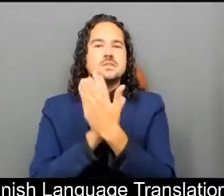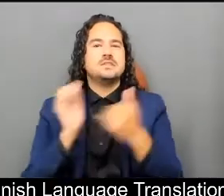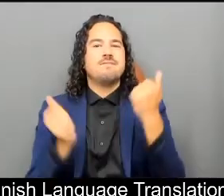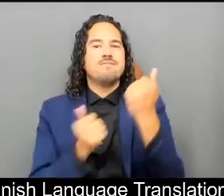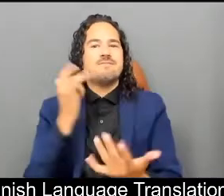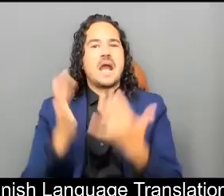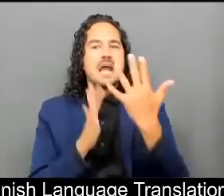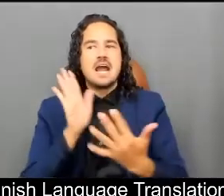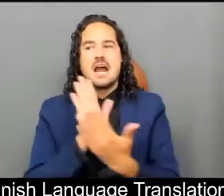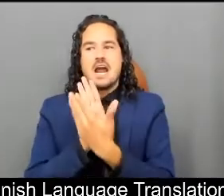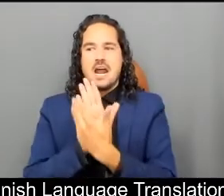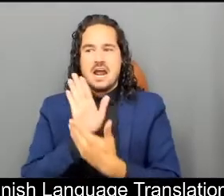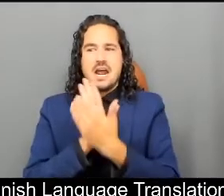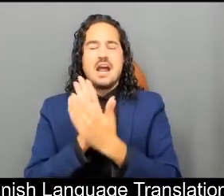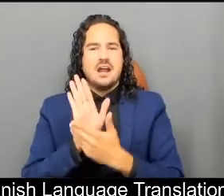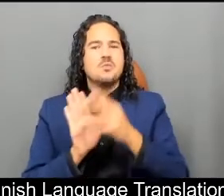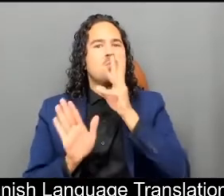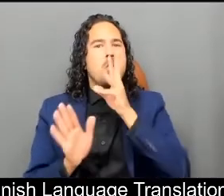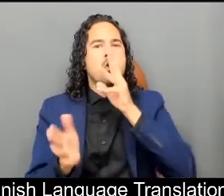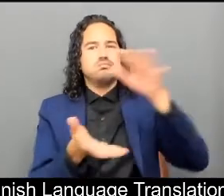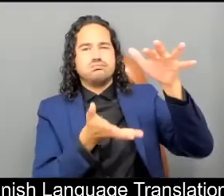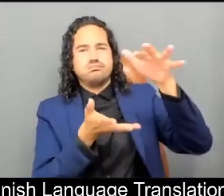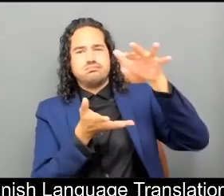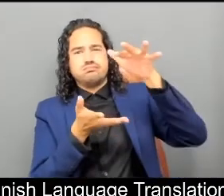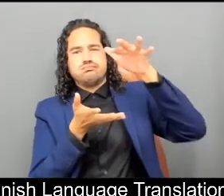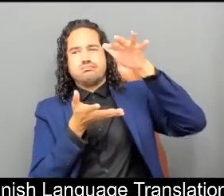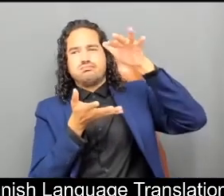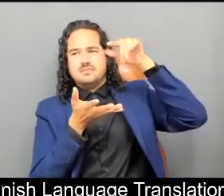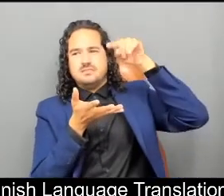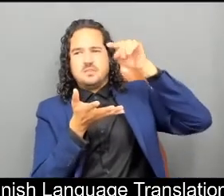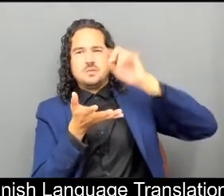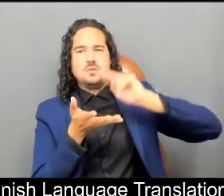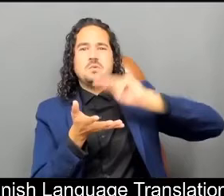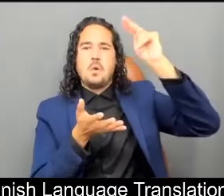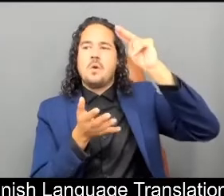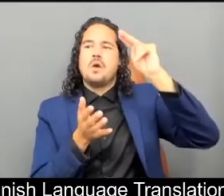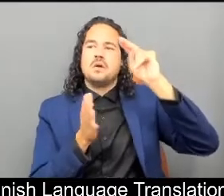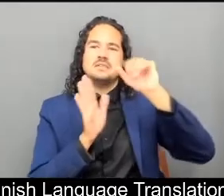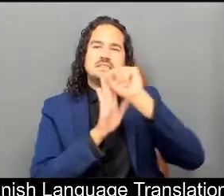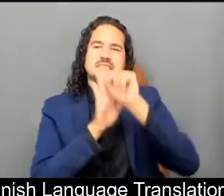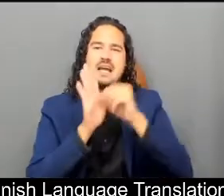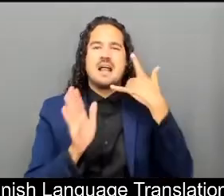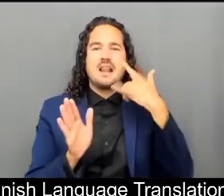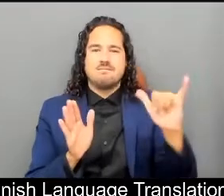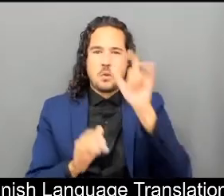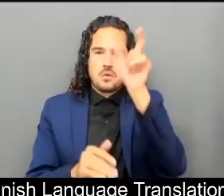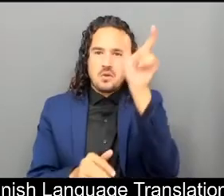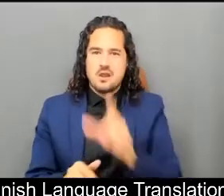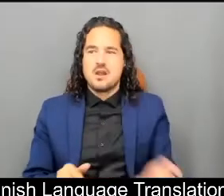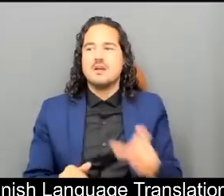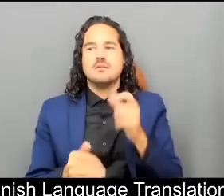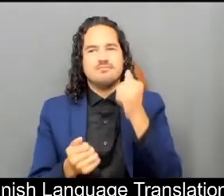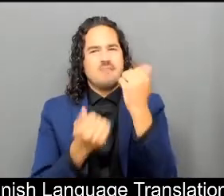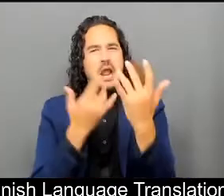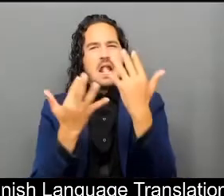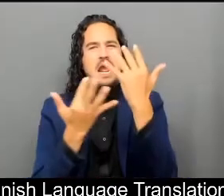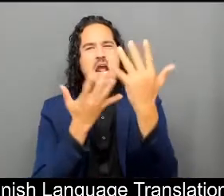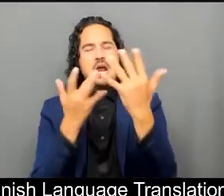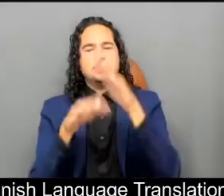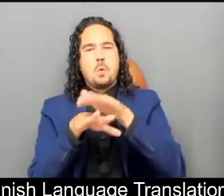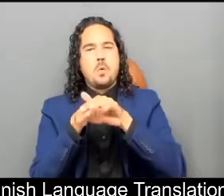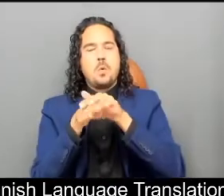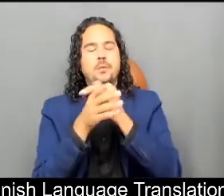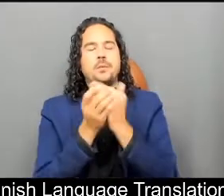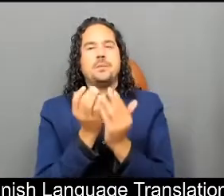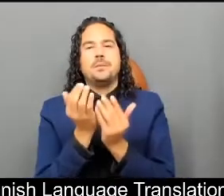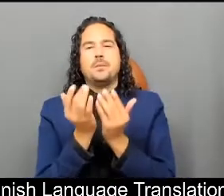the coast, north state of the coast. So again, we appreciate your patience. We're hoping this weekend will push some of the